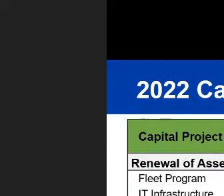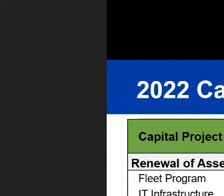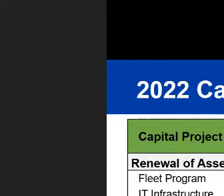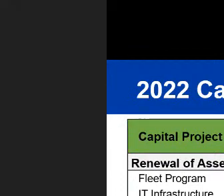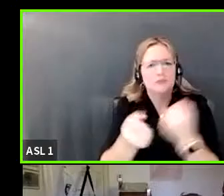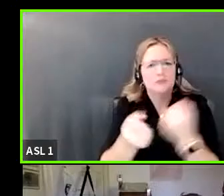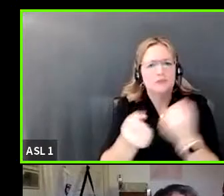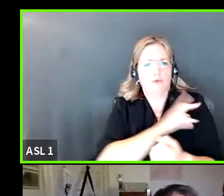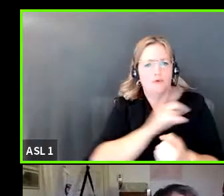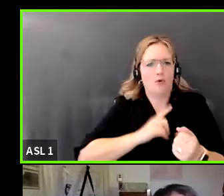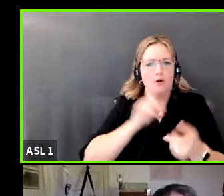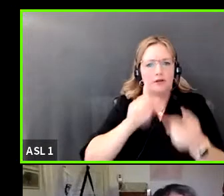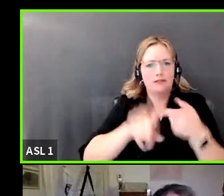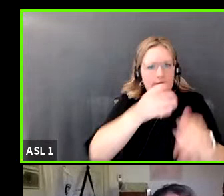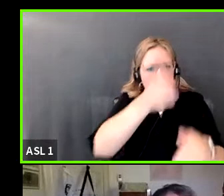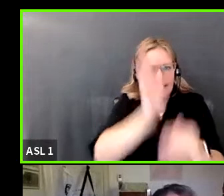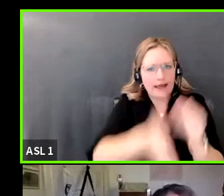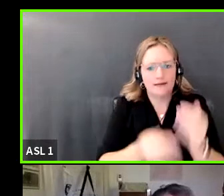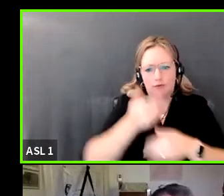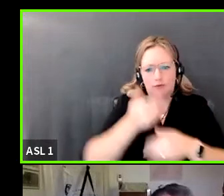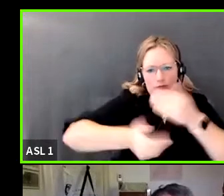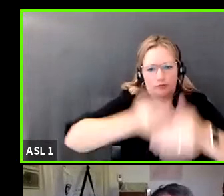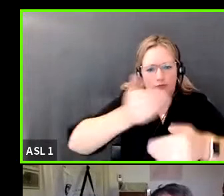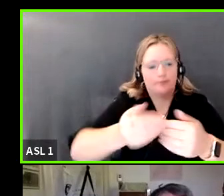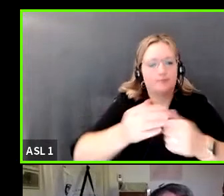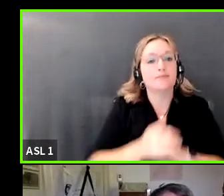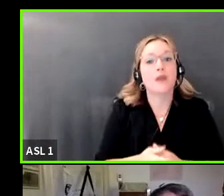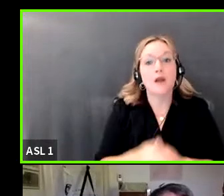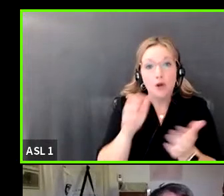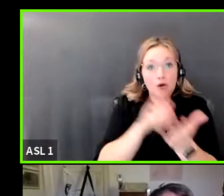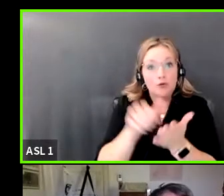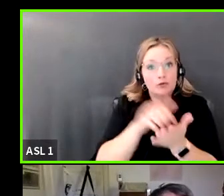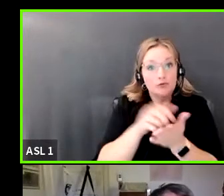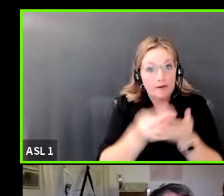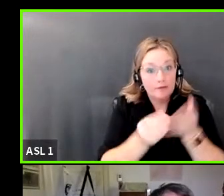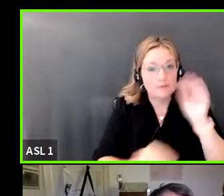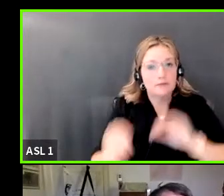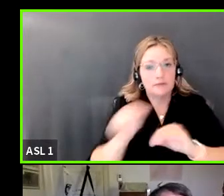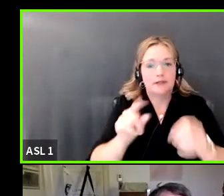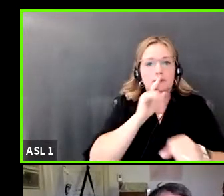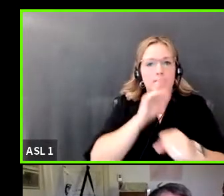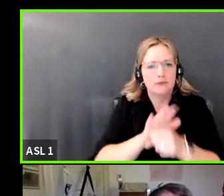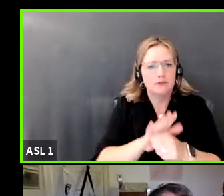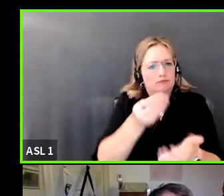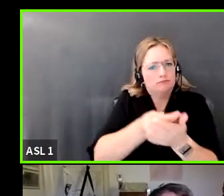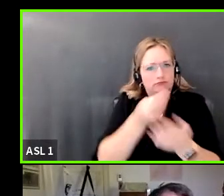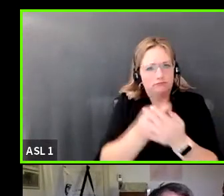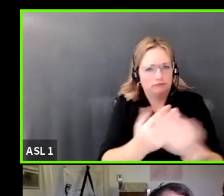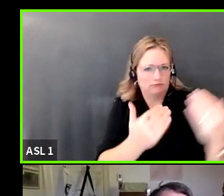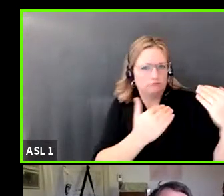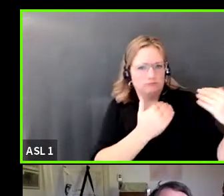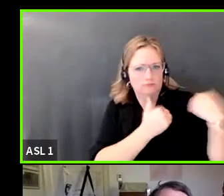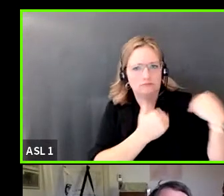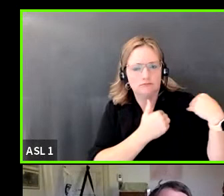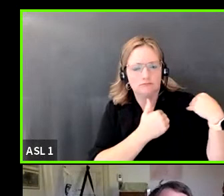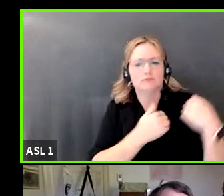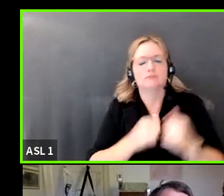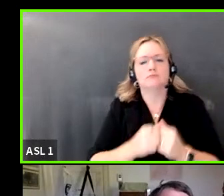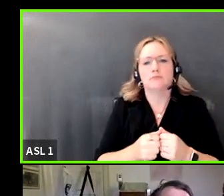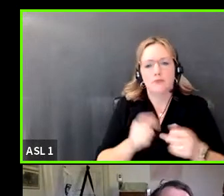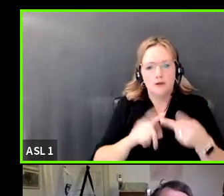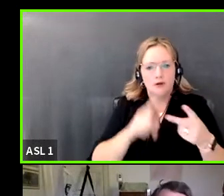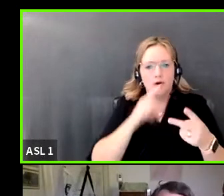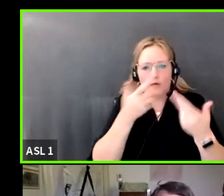process this draft budget demonstrates the ottawa police service's commitment to fiscal accountability the ability to mitigate massive